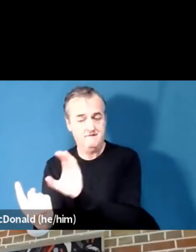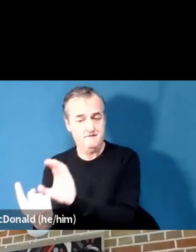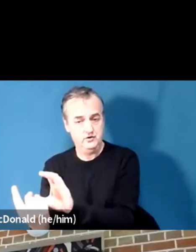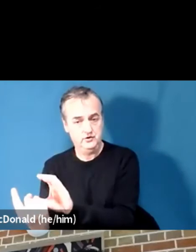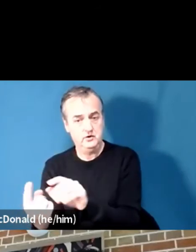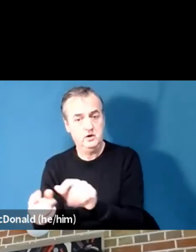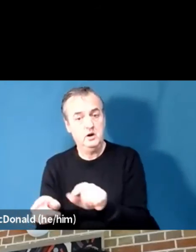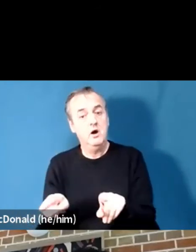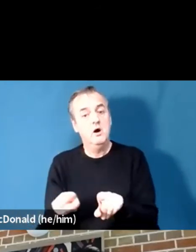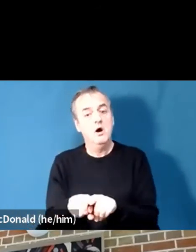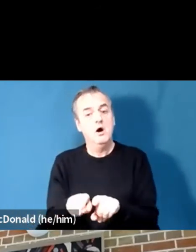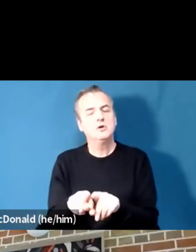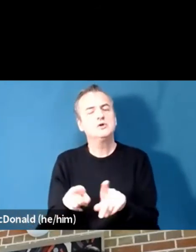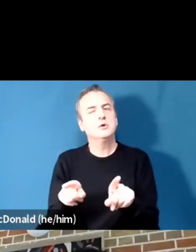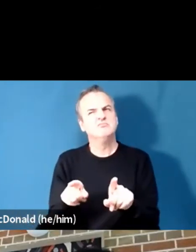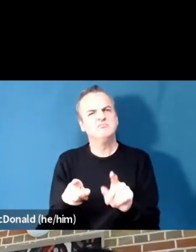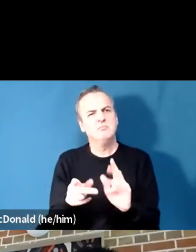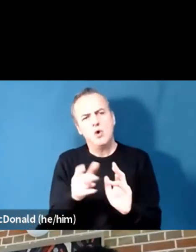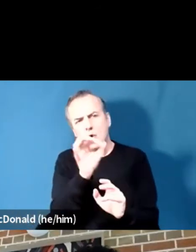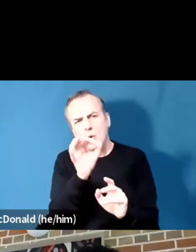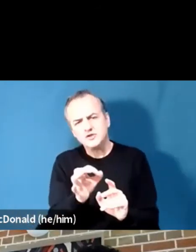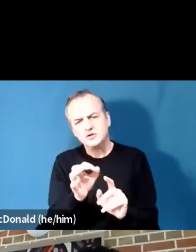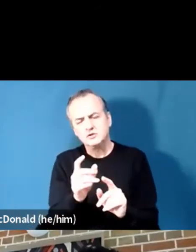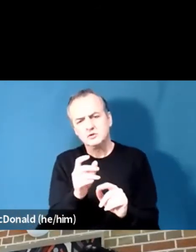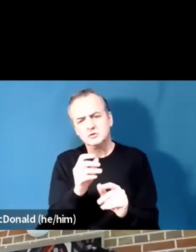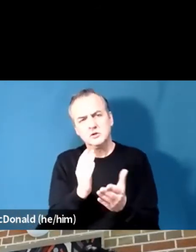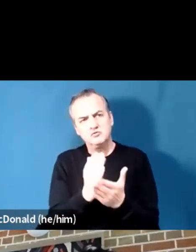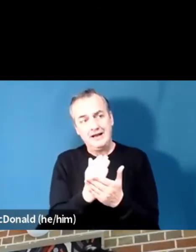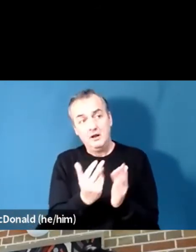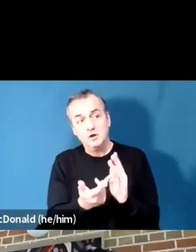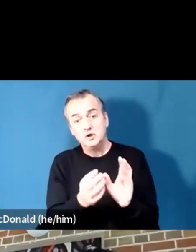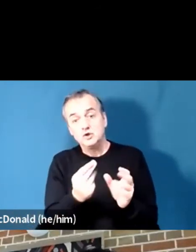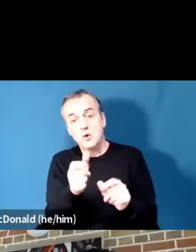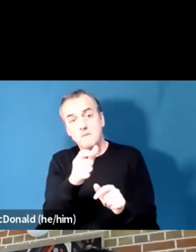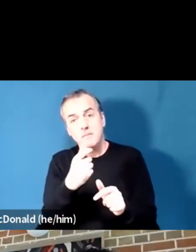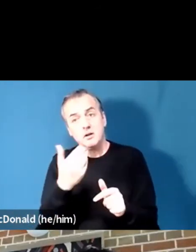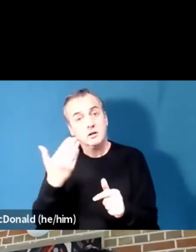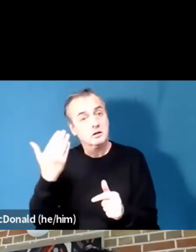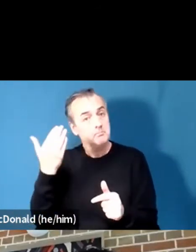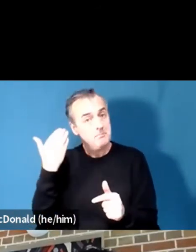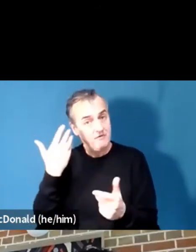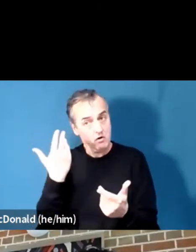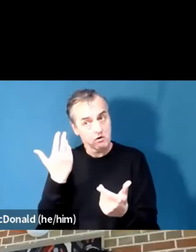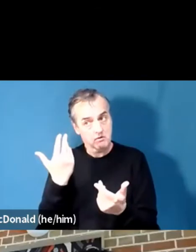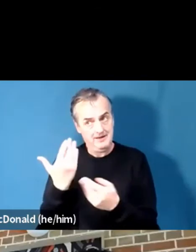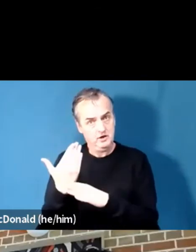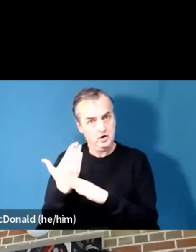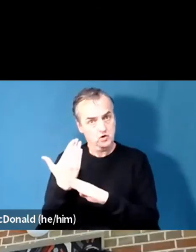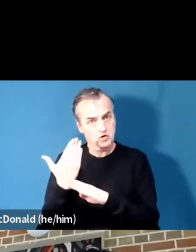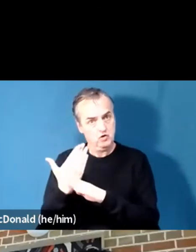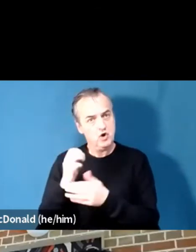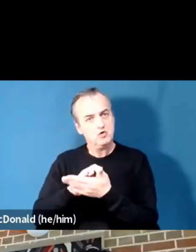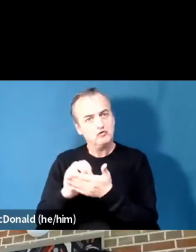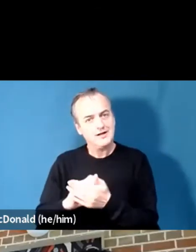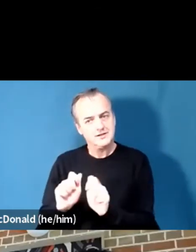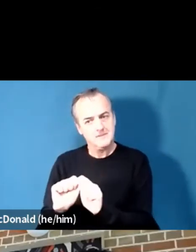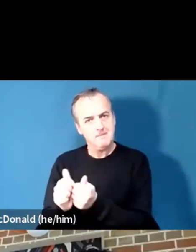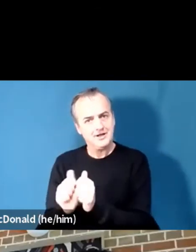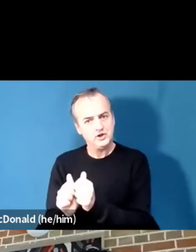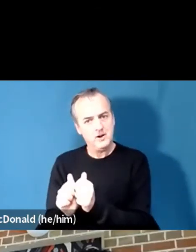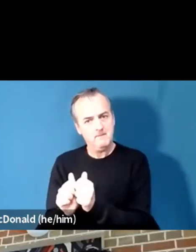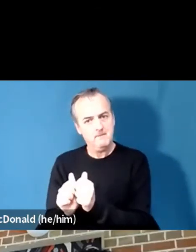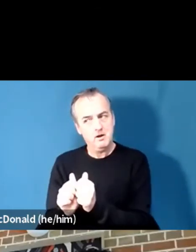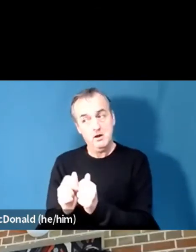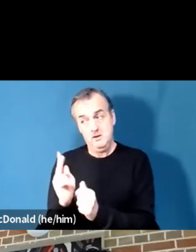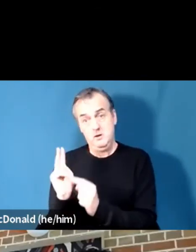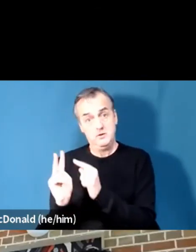We've had a variant of that question elsewhere of people saying that they have previously been in a writing partnership and both writers wanted to